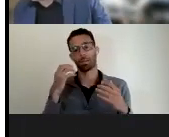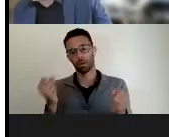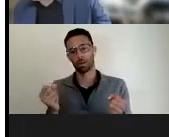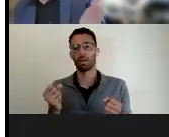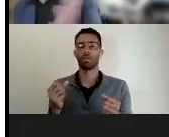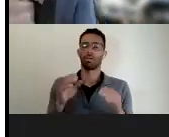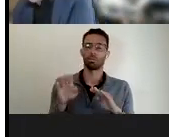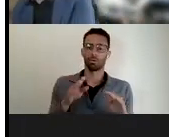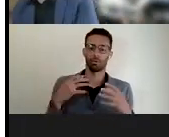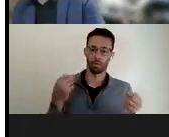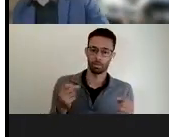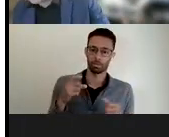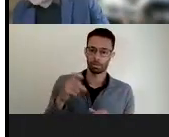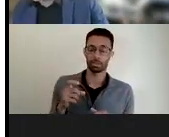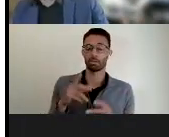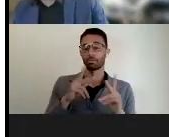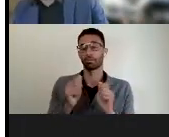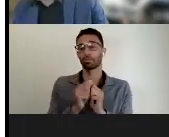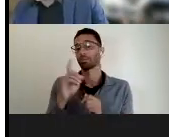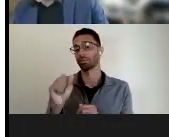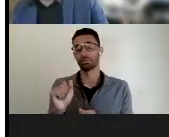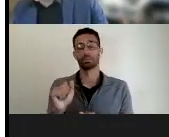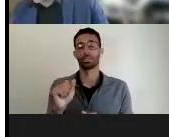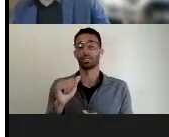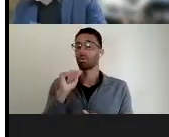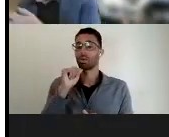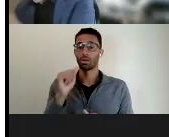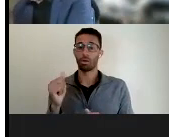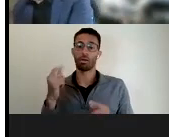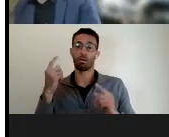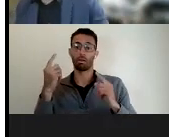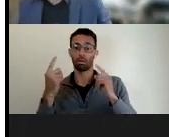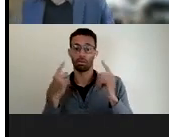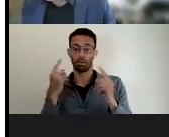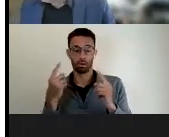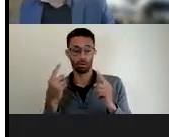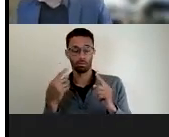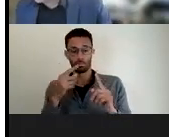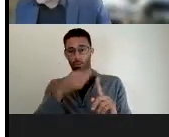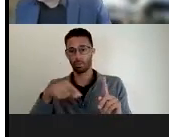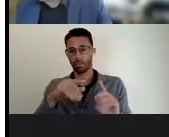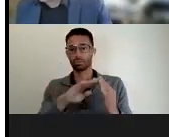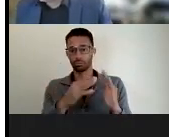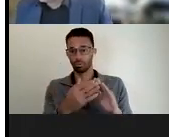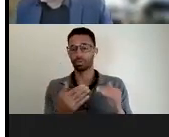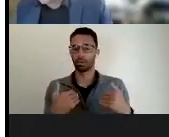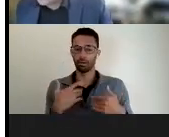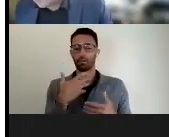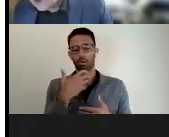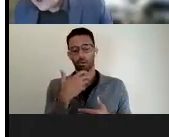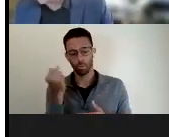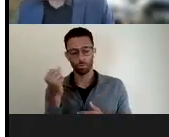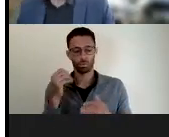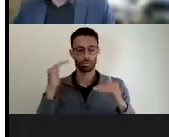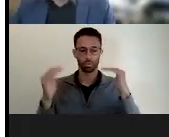with disabilities who aren't necessarily thought of that there's older adults within that community, or people with behavioral health needs. And we're going to